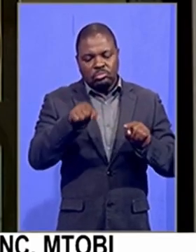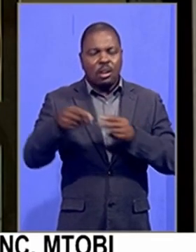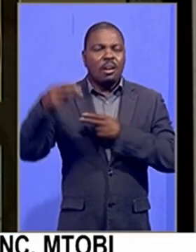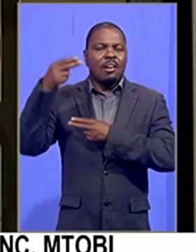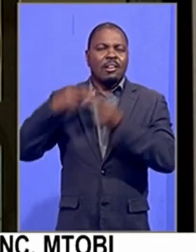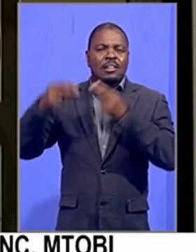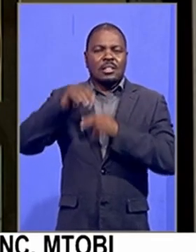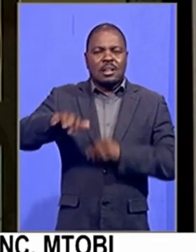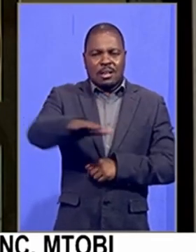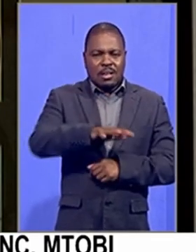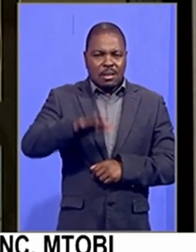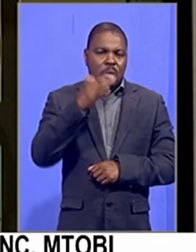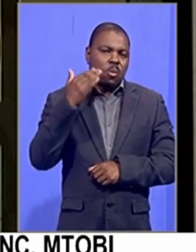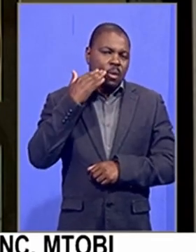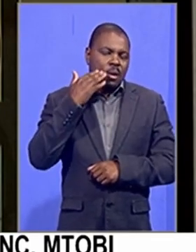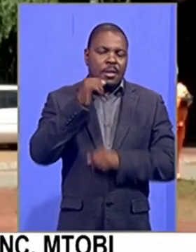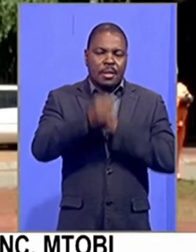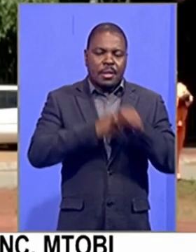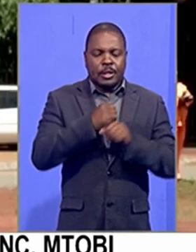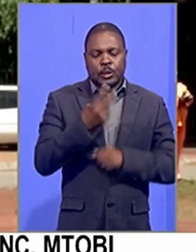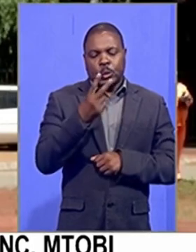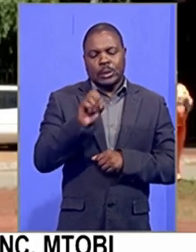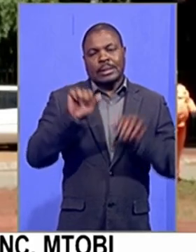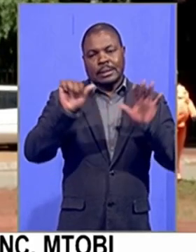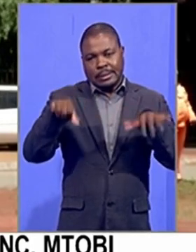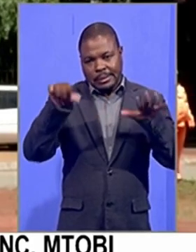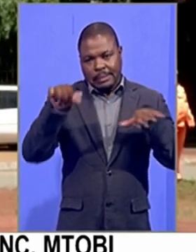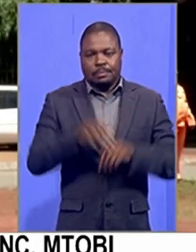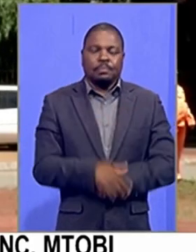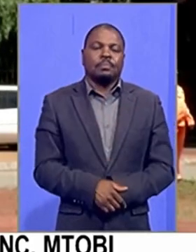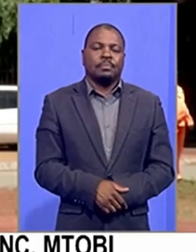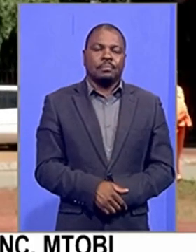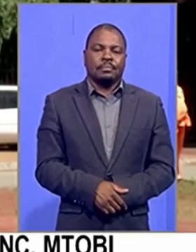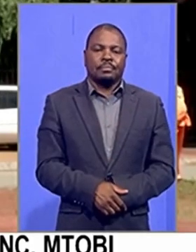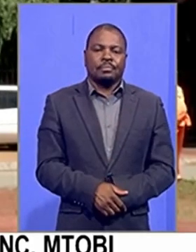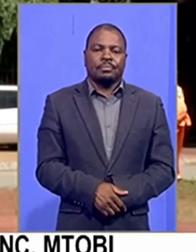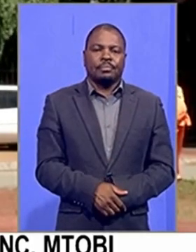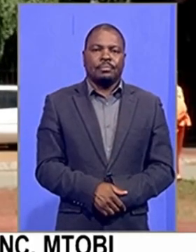botjhaba ka 2016 ke magala masiteng Bloemfontein.